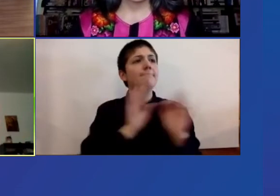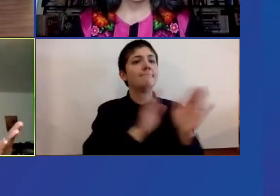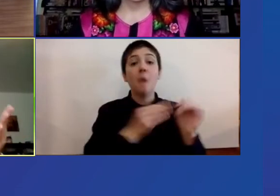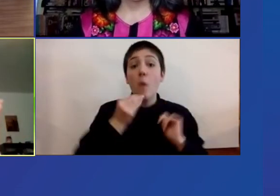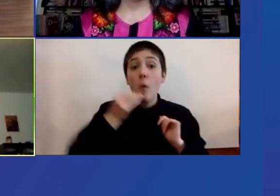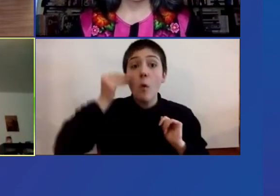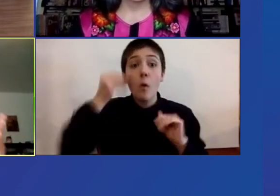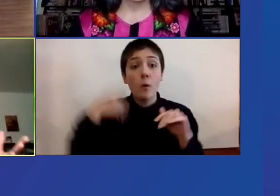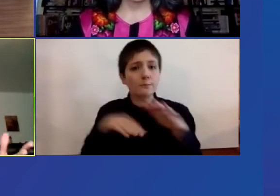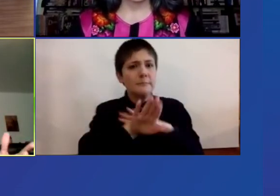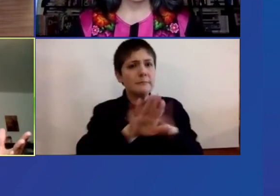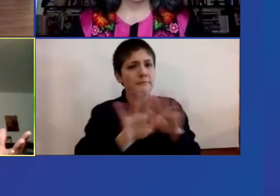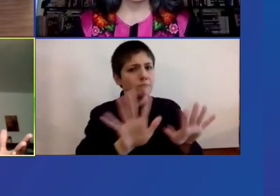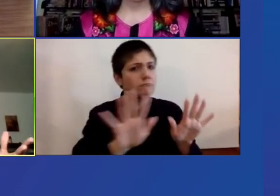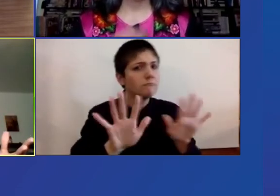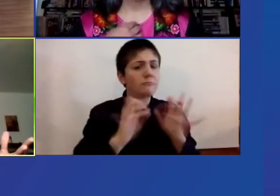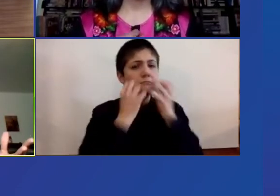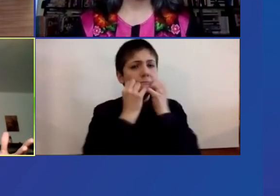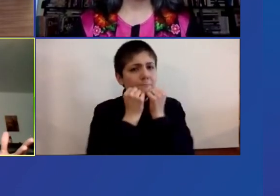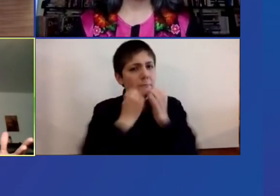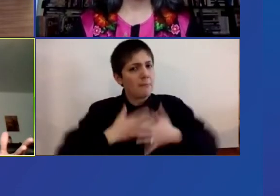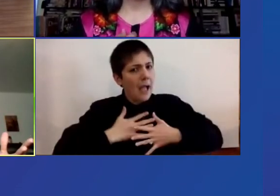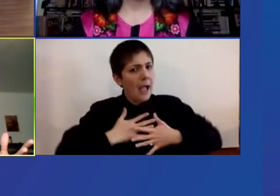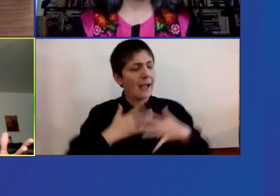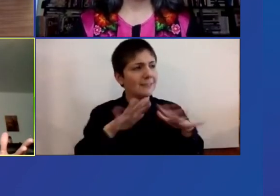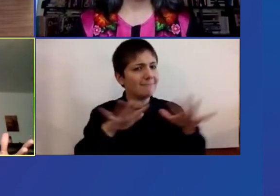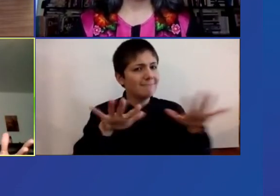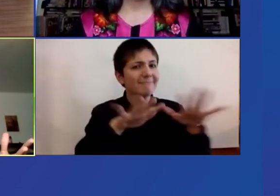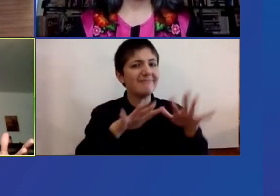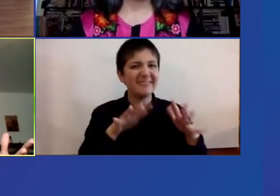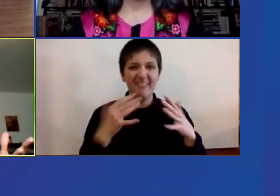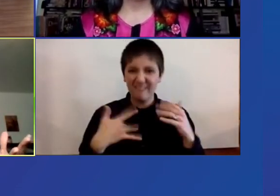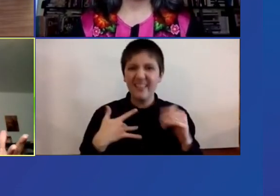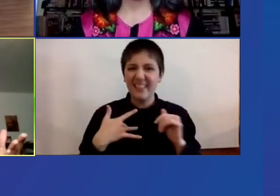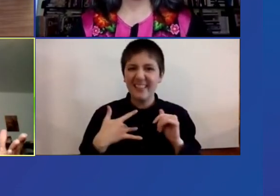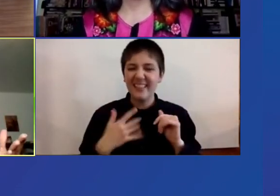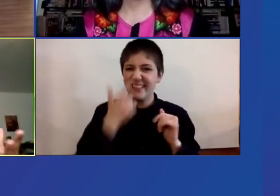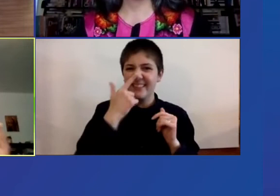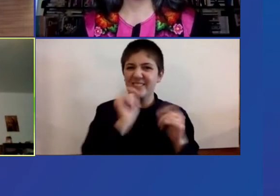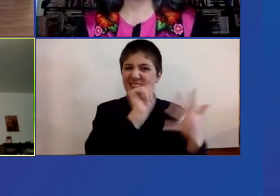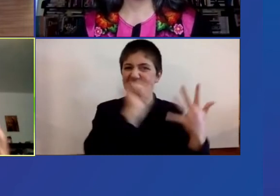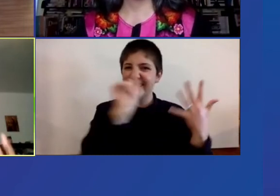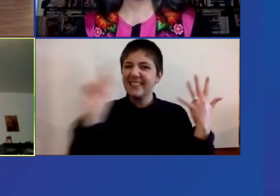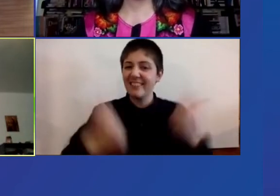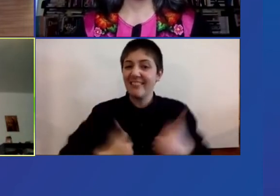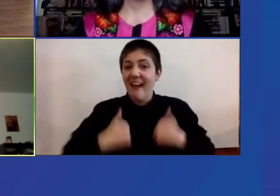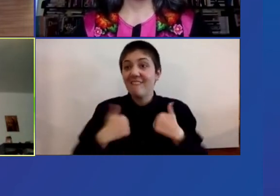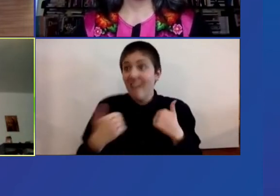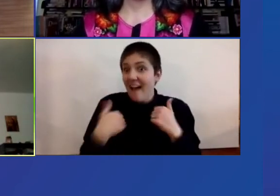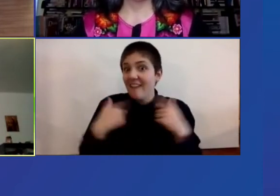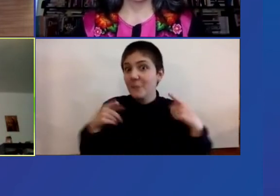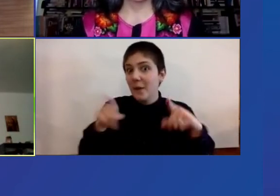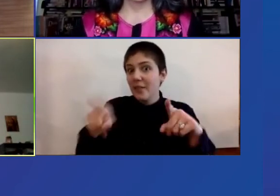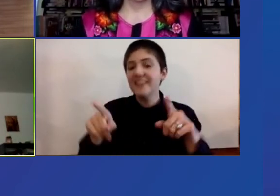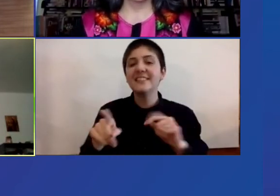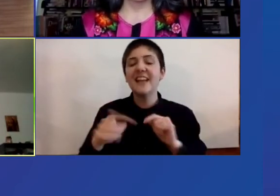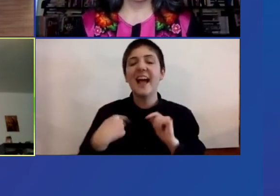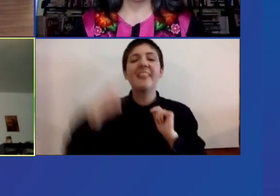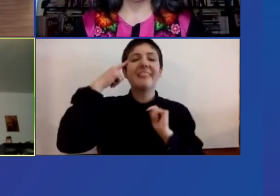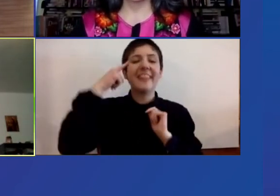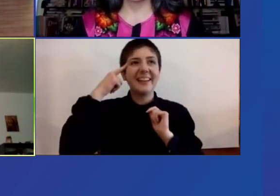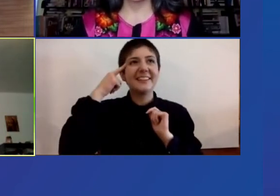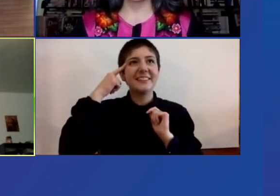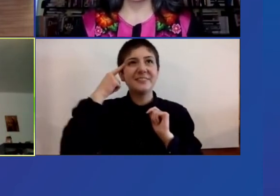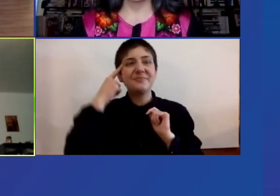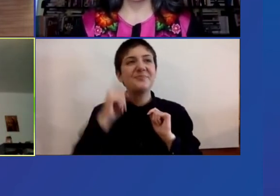And thinking about, I don't know, I mentioned the term paradigm shift, but there's so much of what you all have